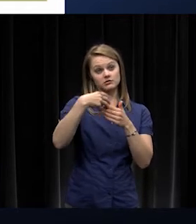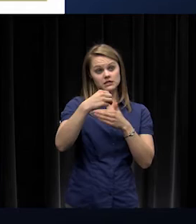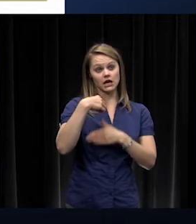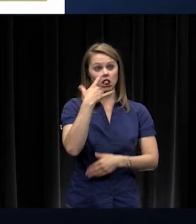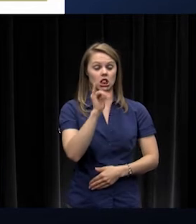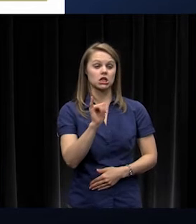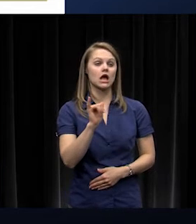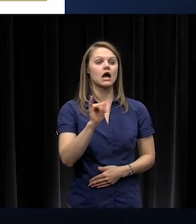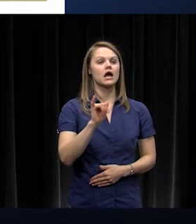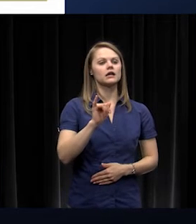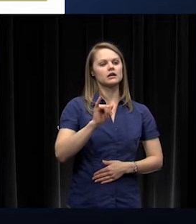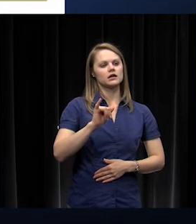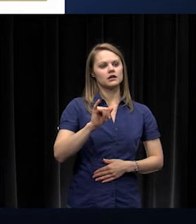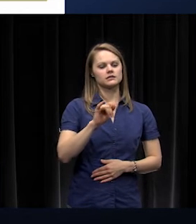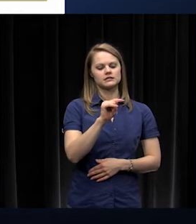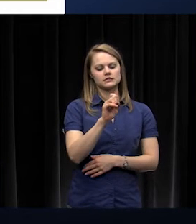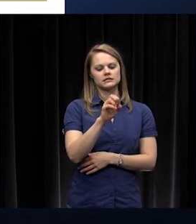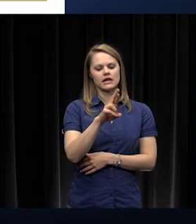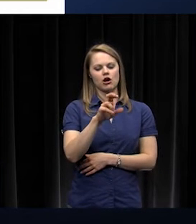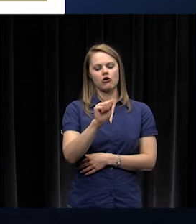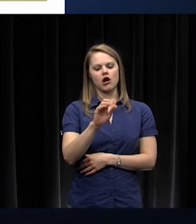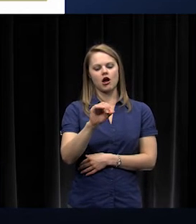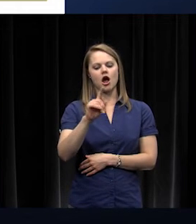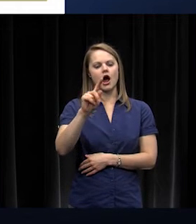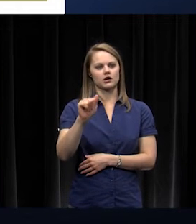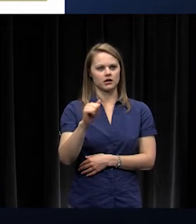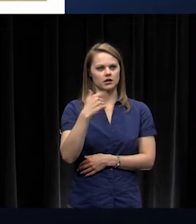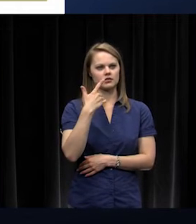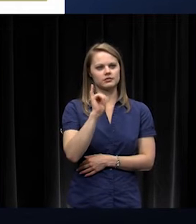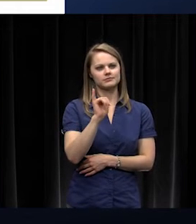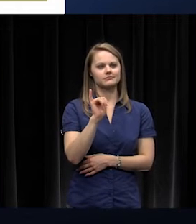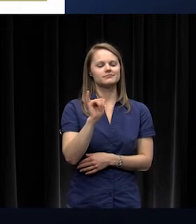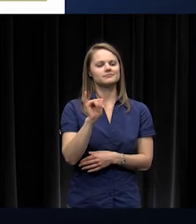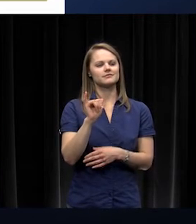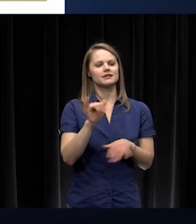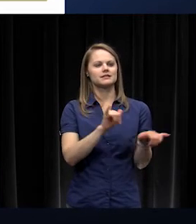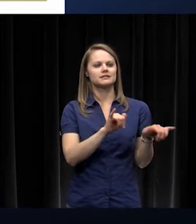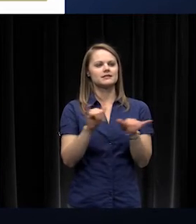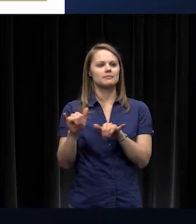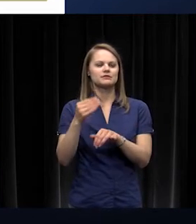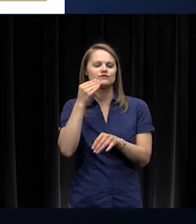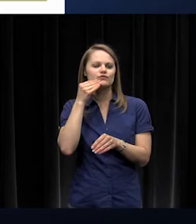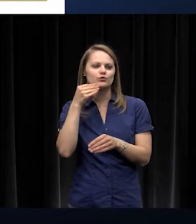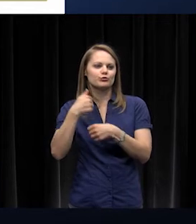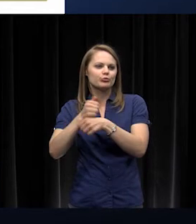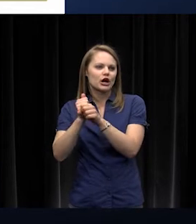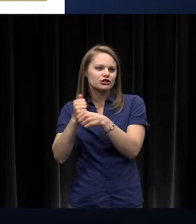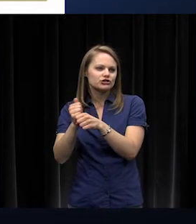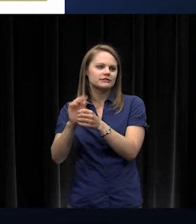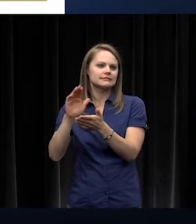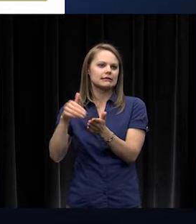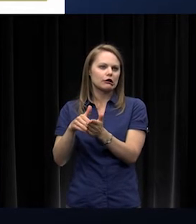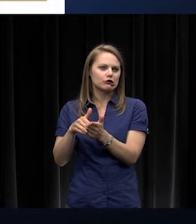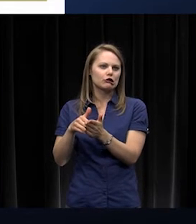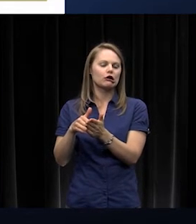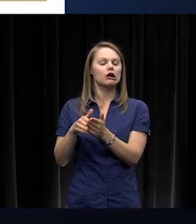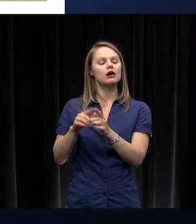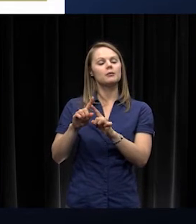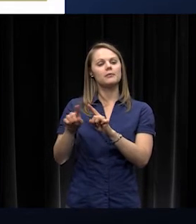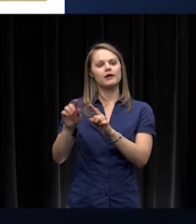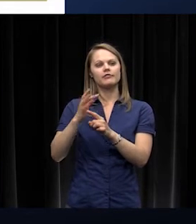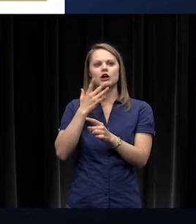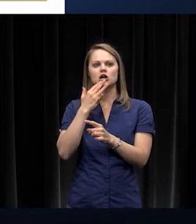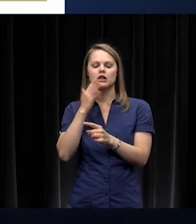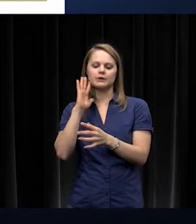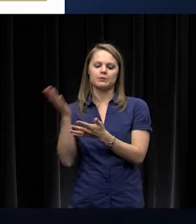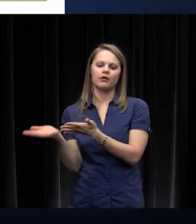to the Technology Support Center, Food Production, Advanced Technical Education Center, except its color is going to be more blended in with the existing brick